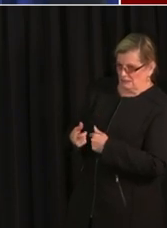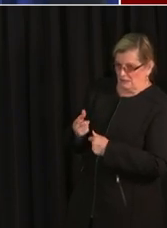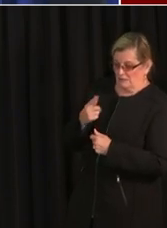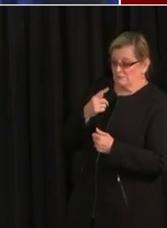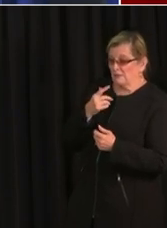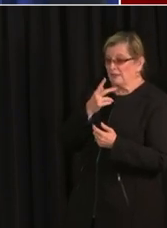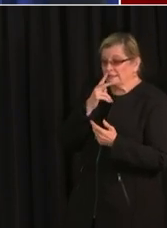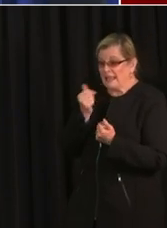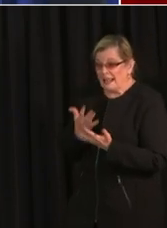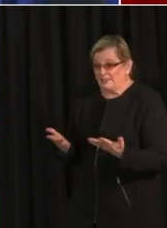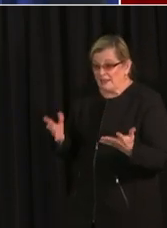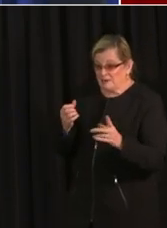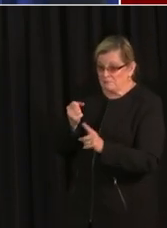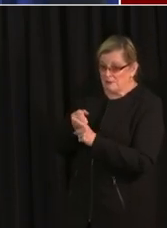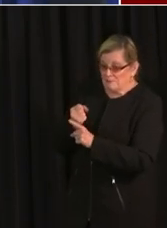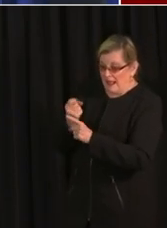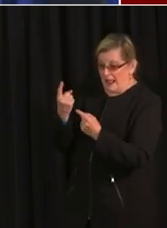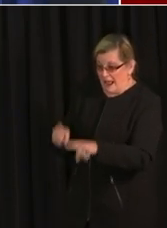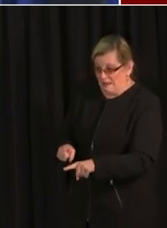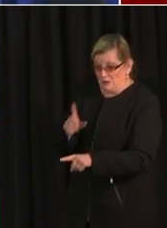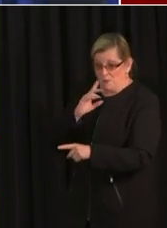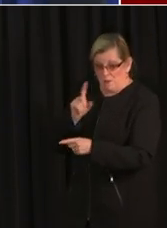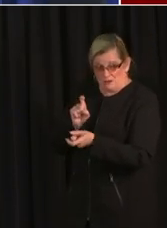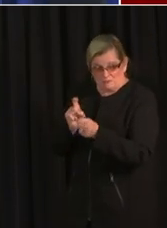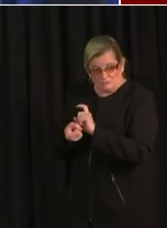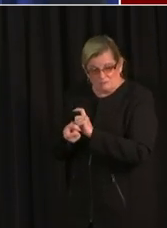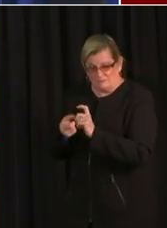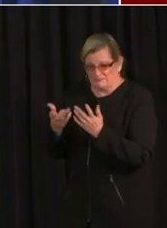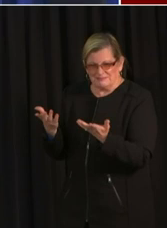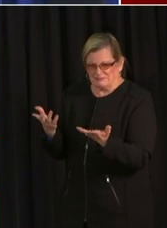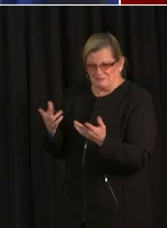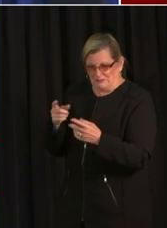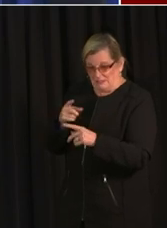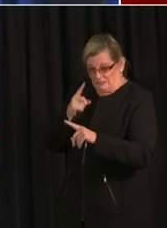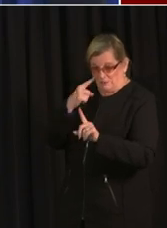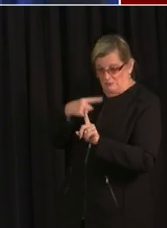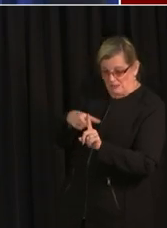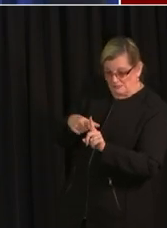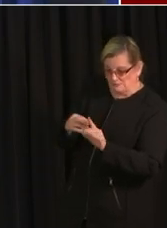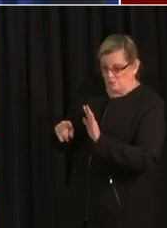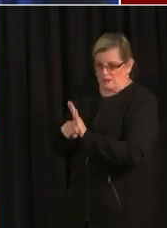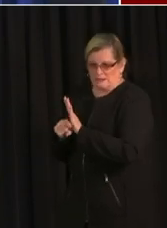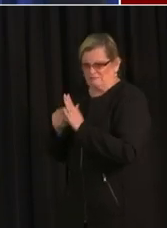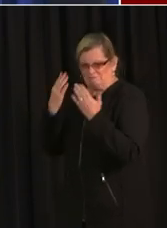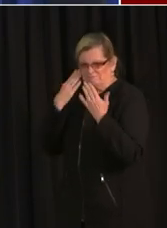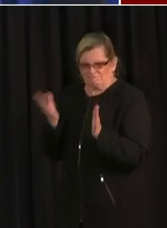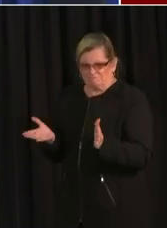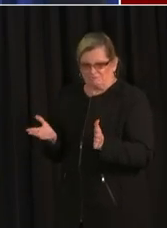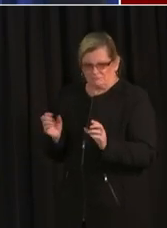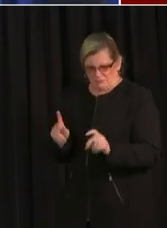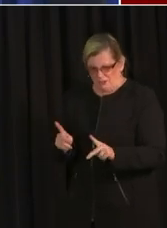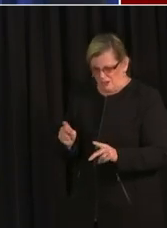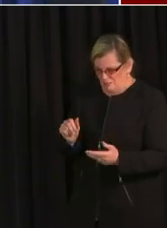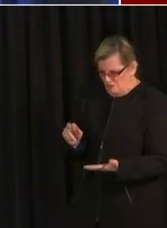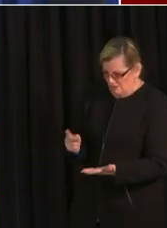happen specifically related to a pandemic, whether positively or negatively.